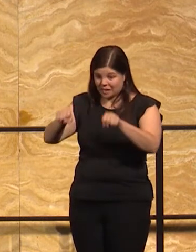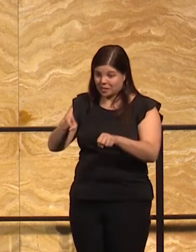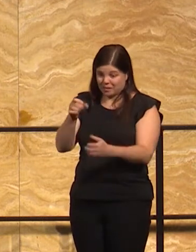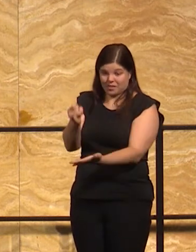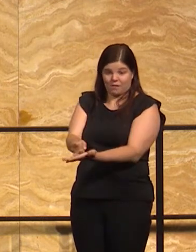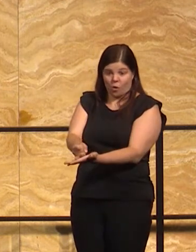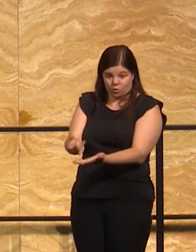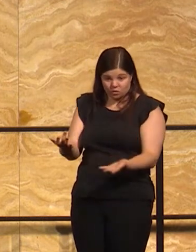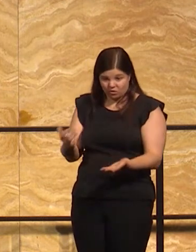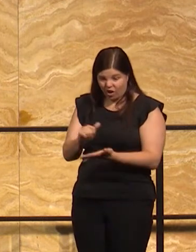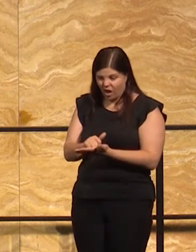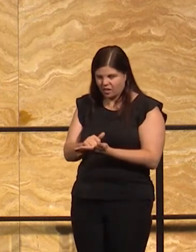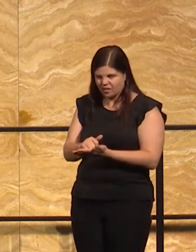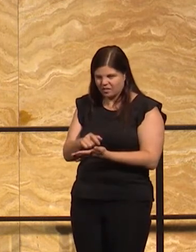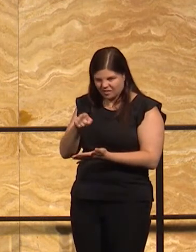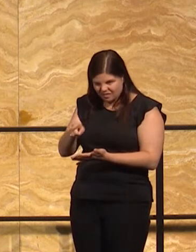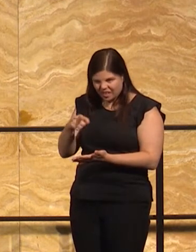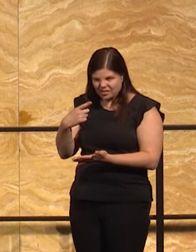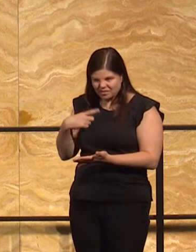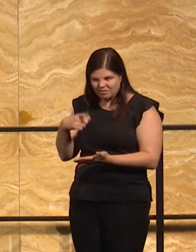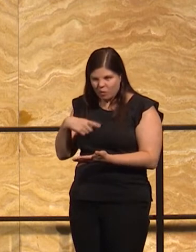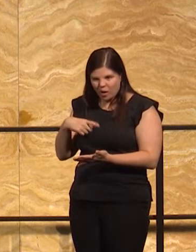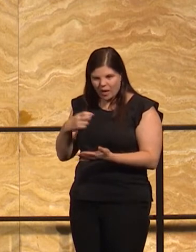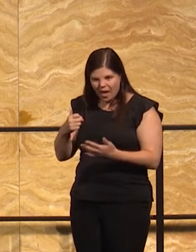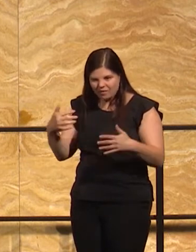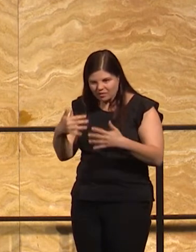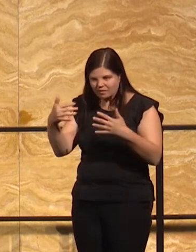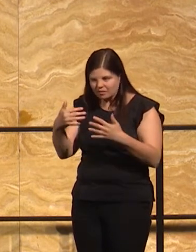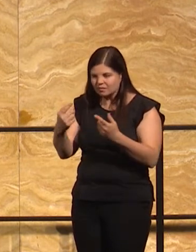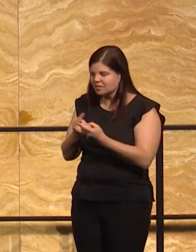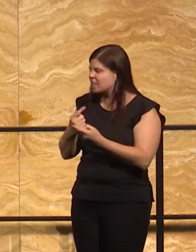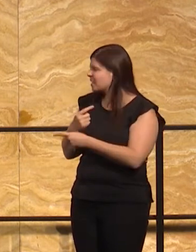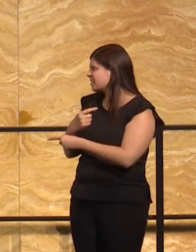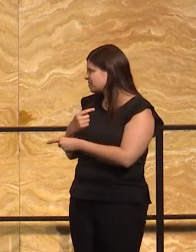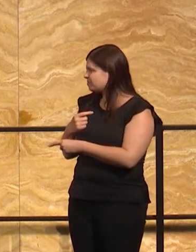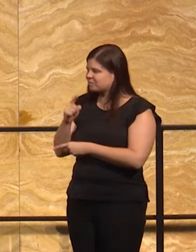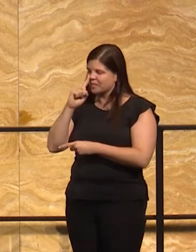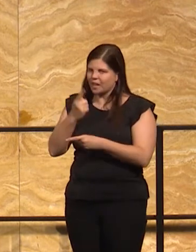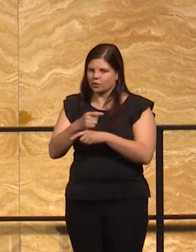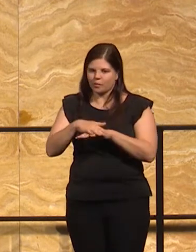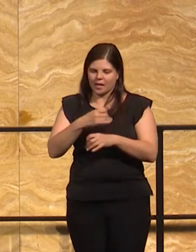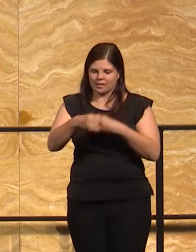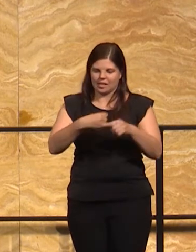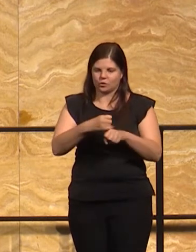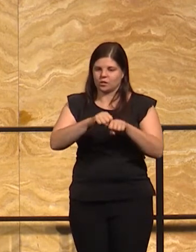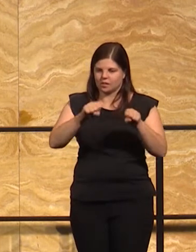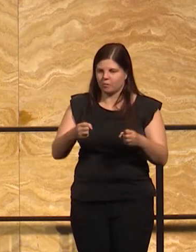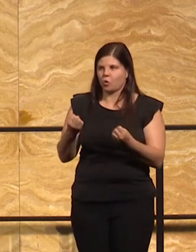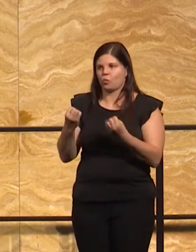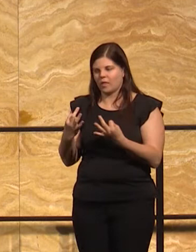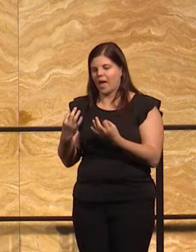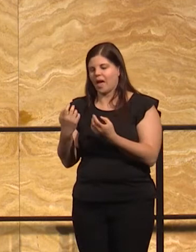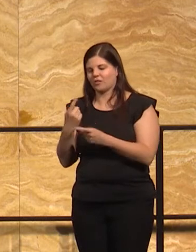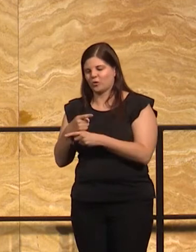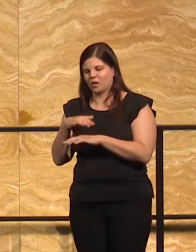creating them? You cannot talk about the international system without the powers that underpin that international system. If you're looking at the